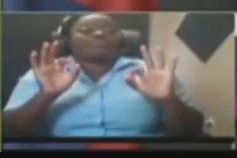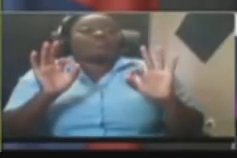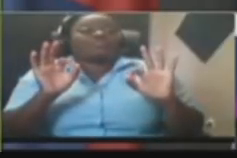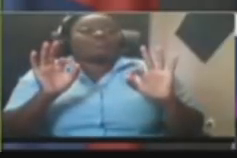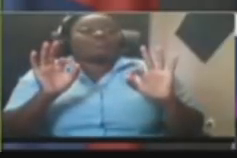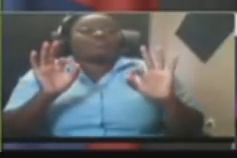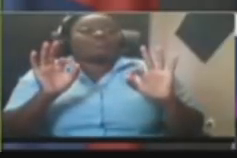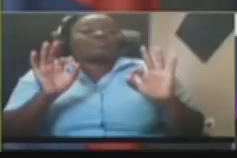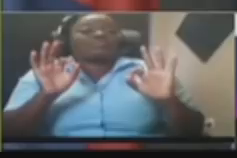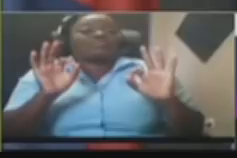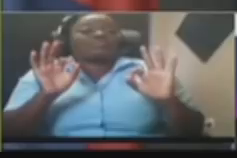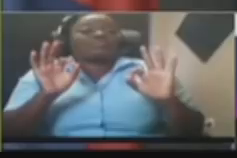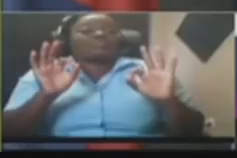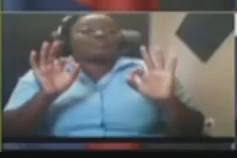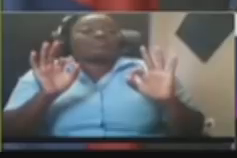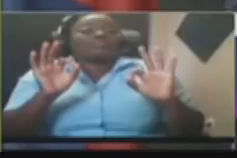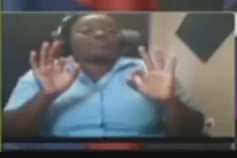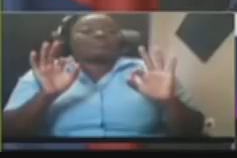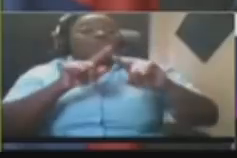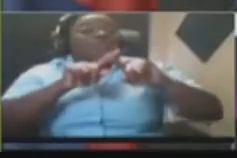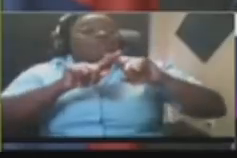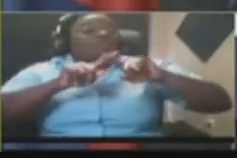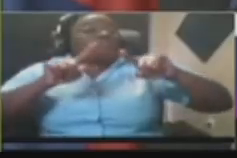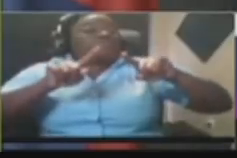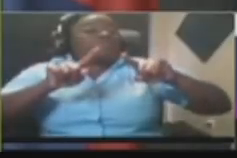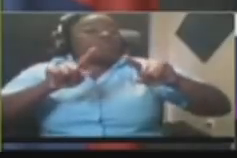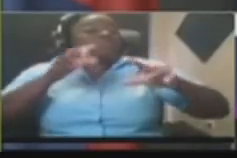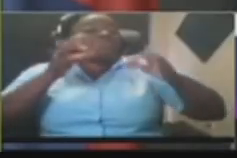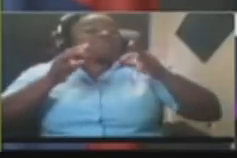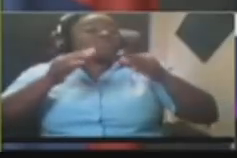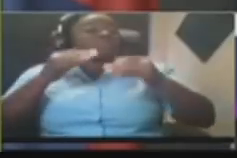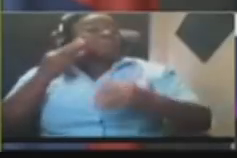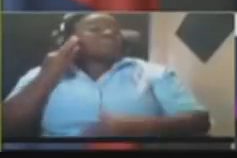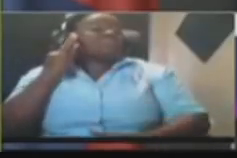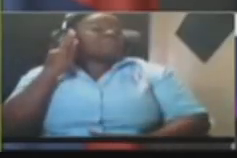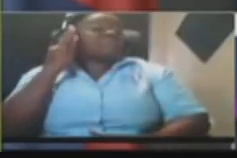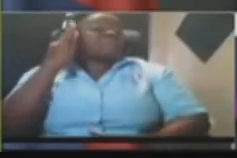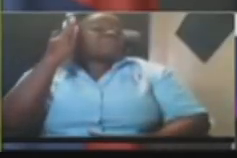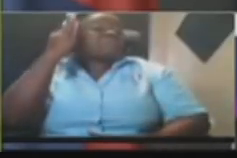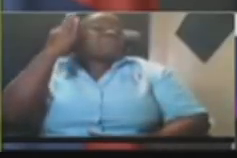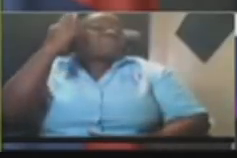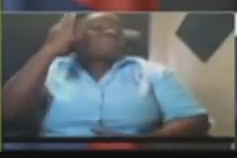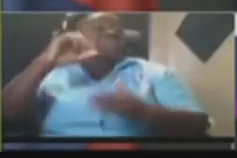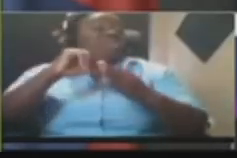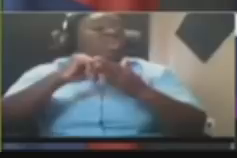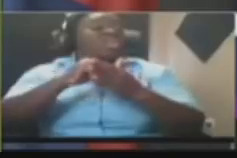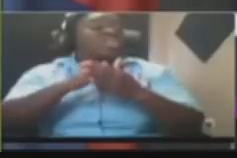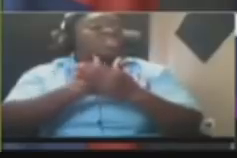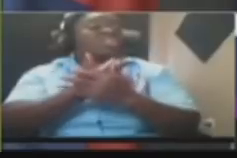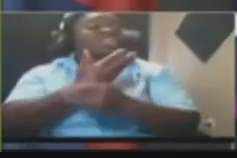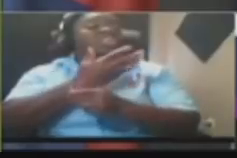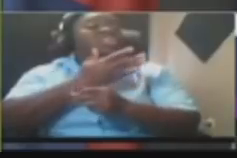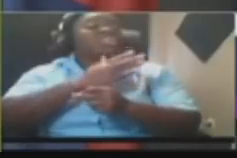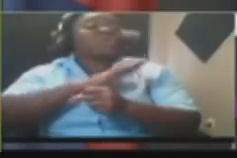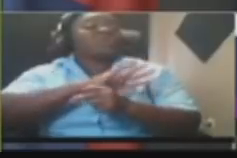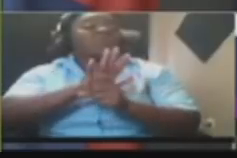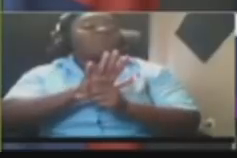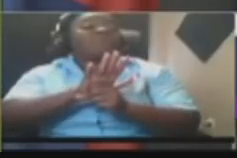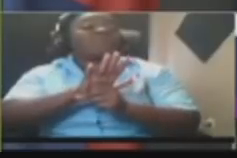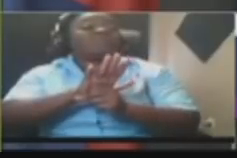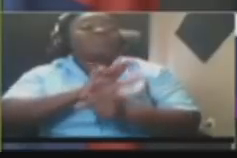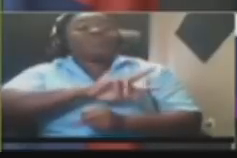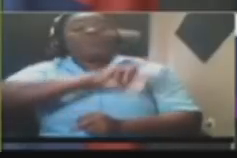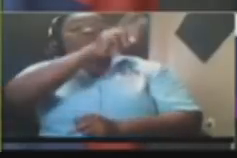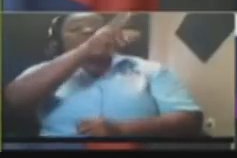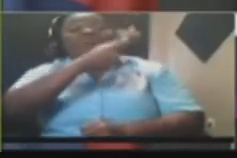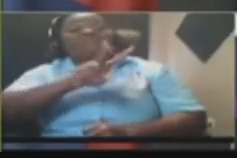however, if sometime ahead of us a new virus or a variant of this virus or any kind of